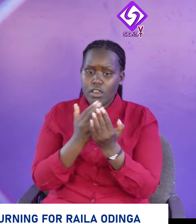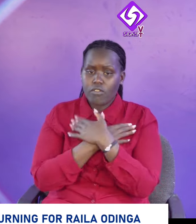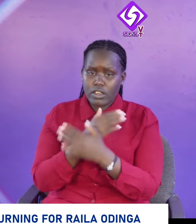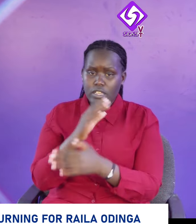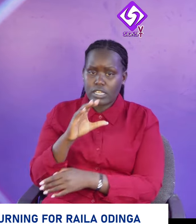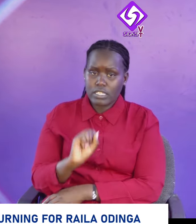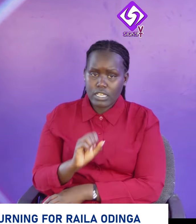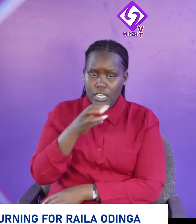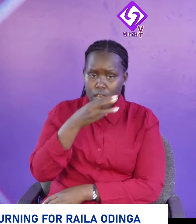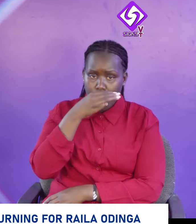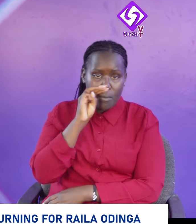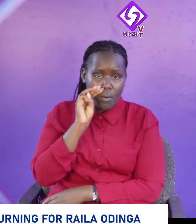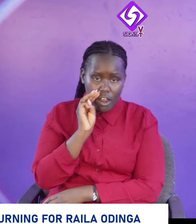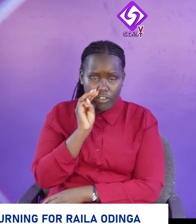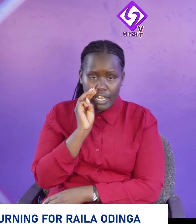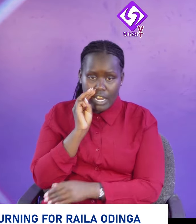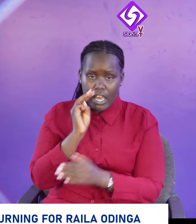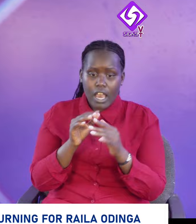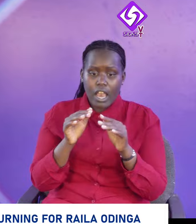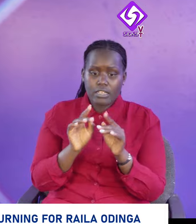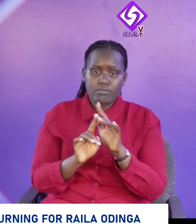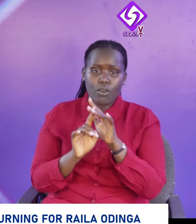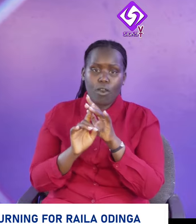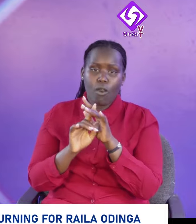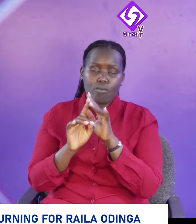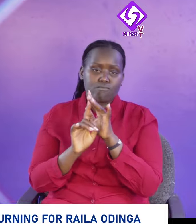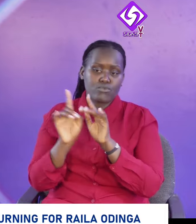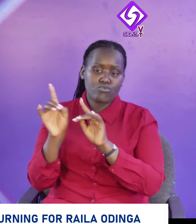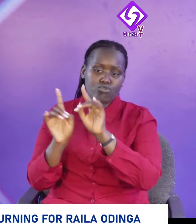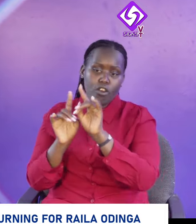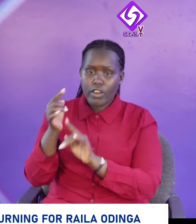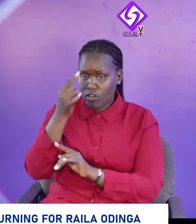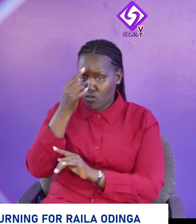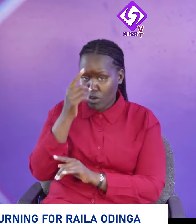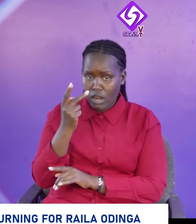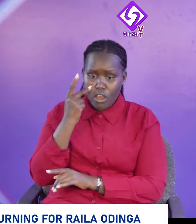Secretary Musalia Mudavadi has already departed for India to oversee the process.